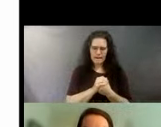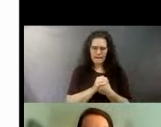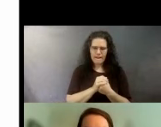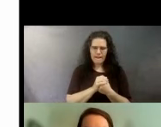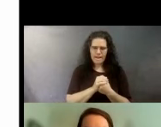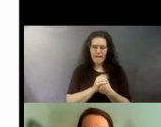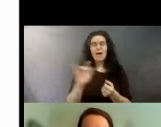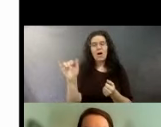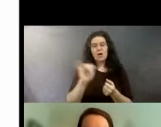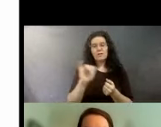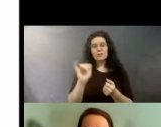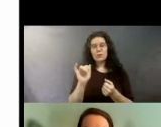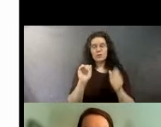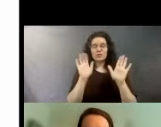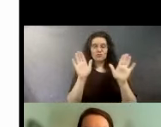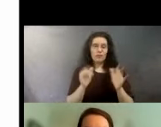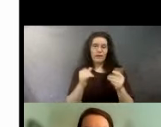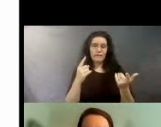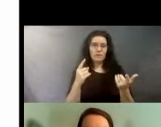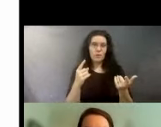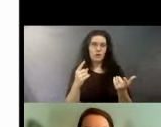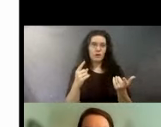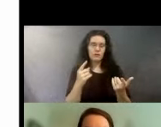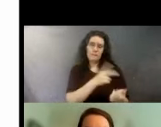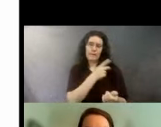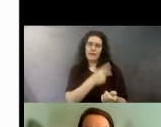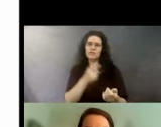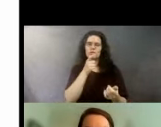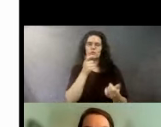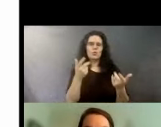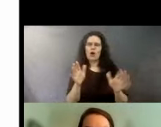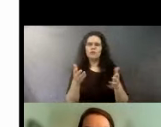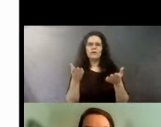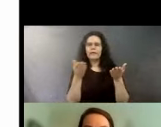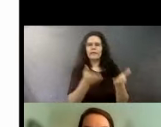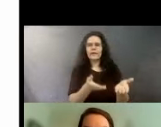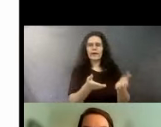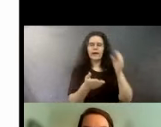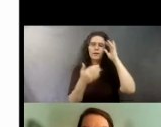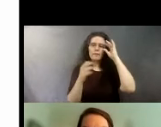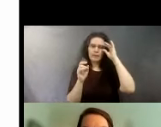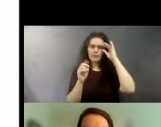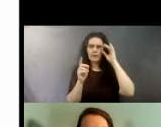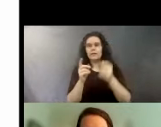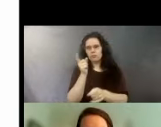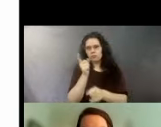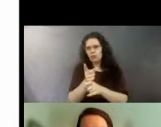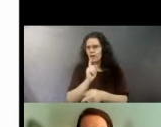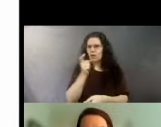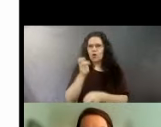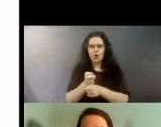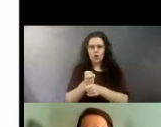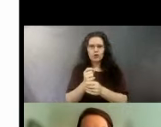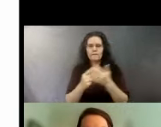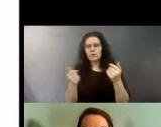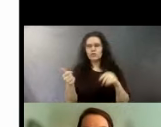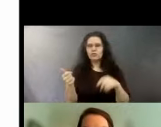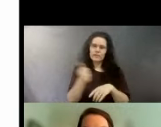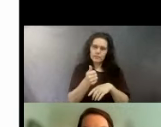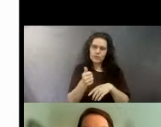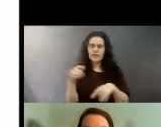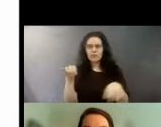It's also great for patients who, they're already there. Maybe they did have a difficult time getting to the health center in the